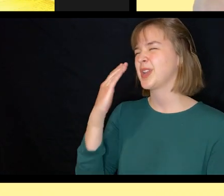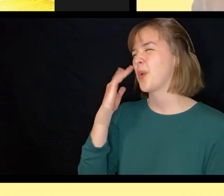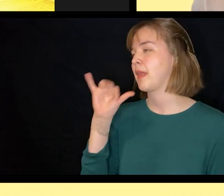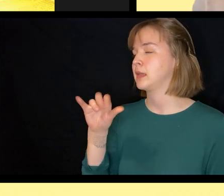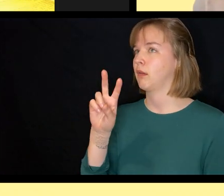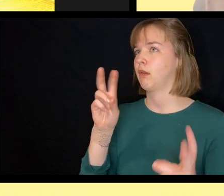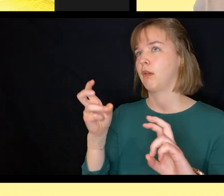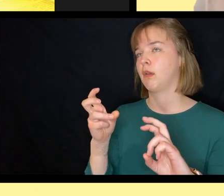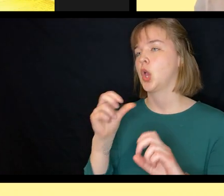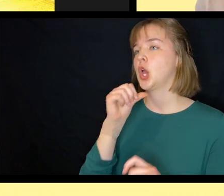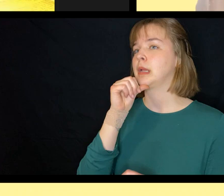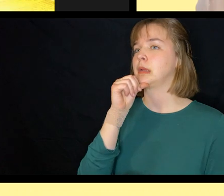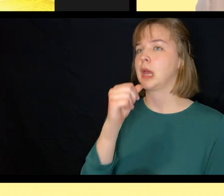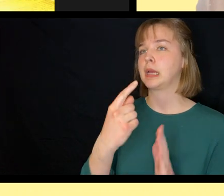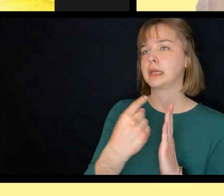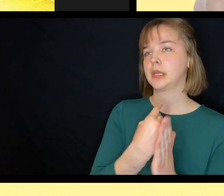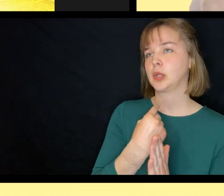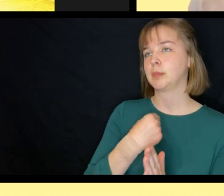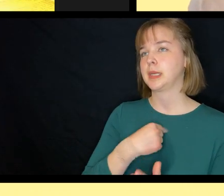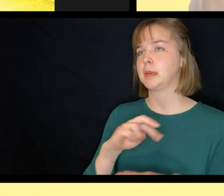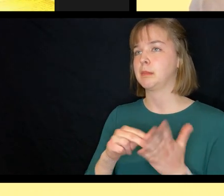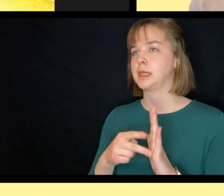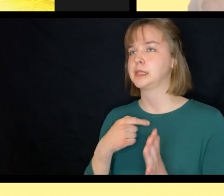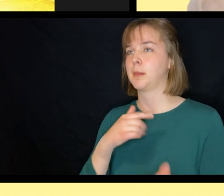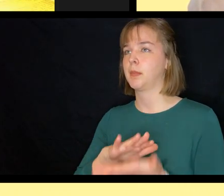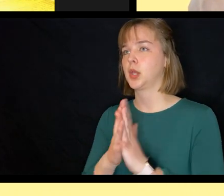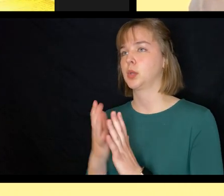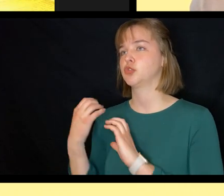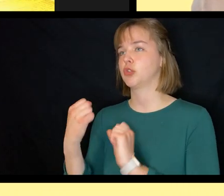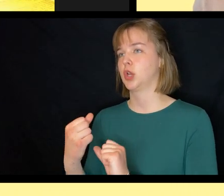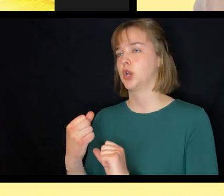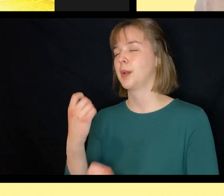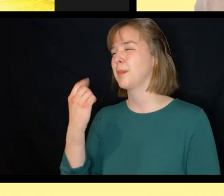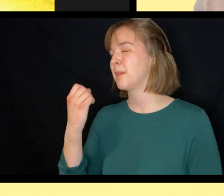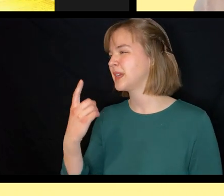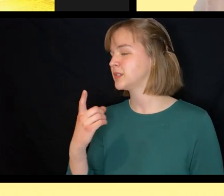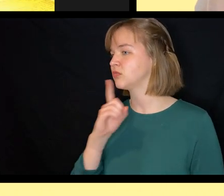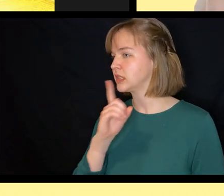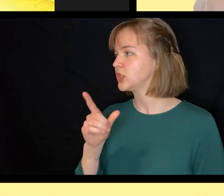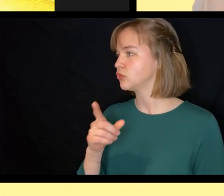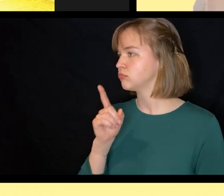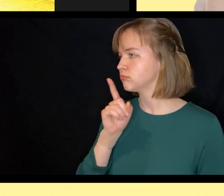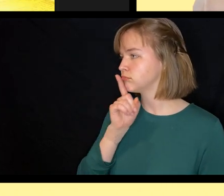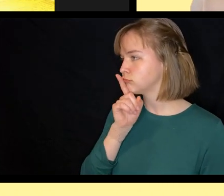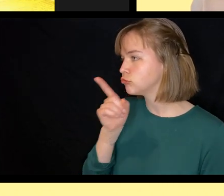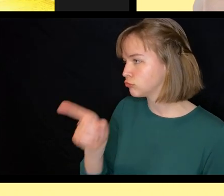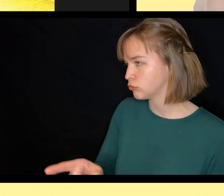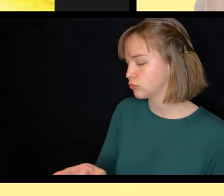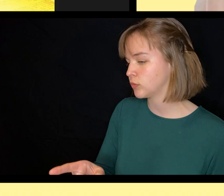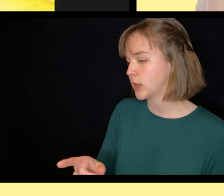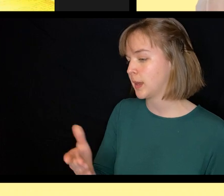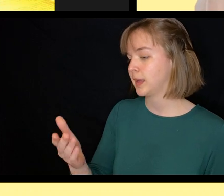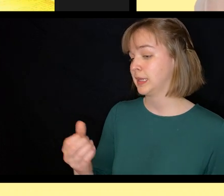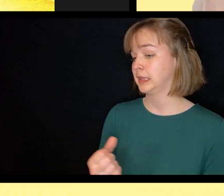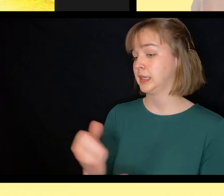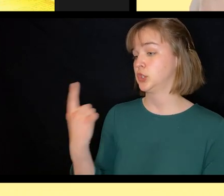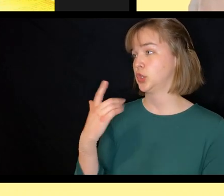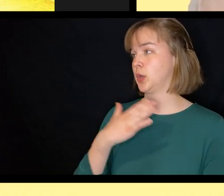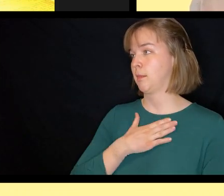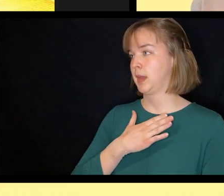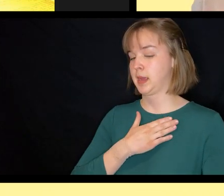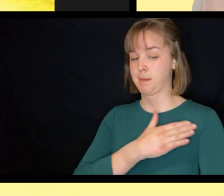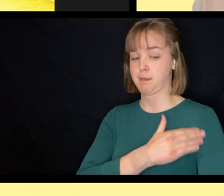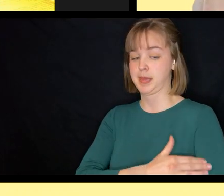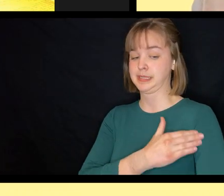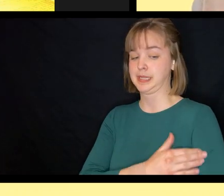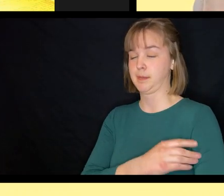says that, but I tore my bicep last year and I had shoulder surgery and I was like, oh, like that's not